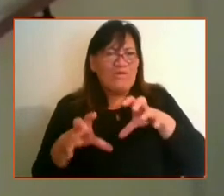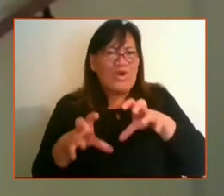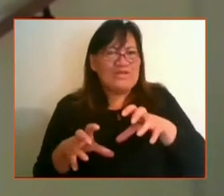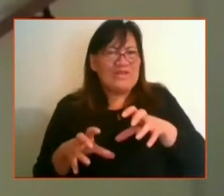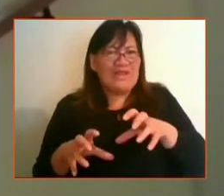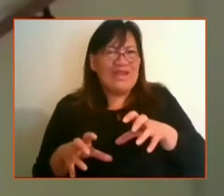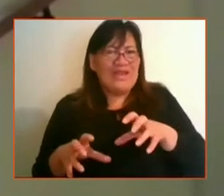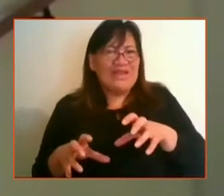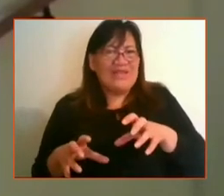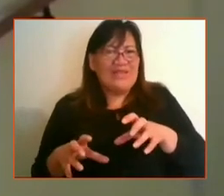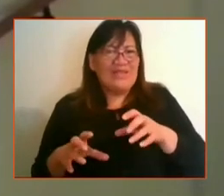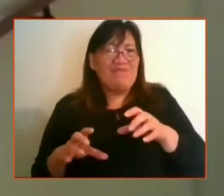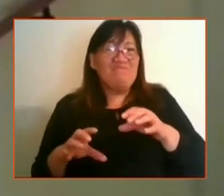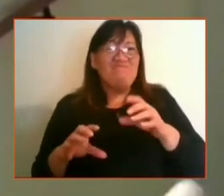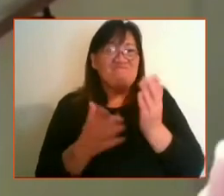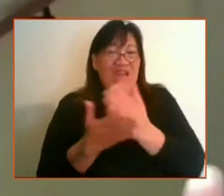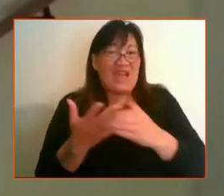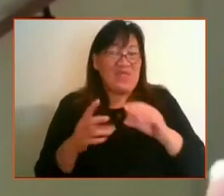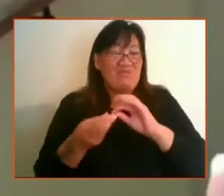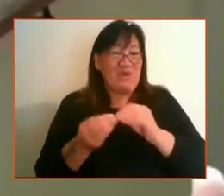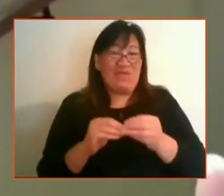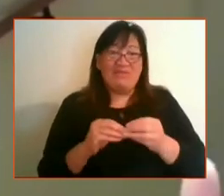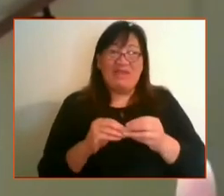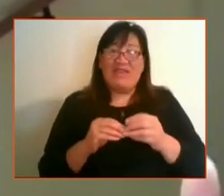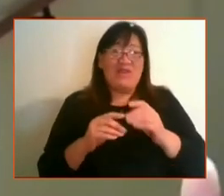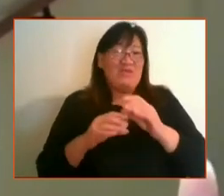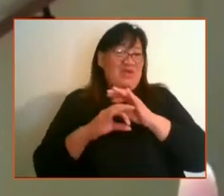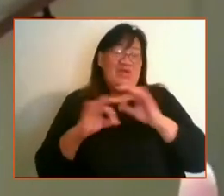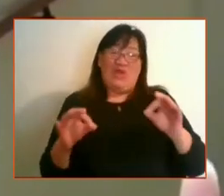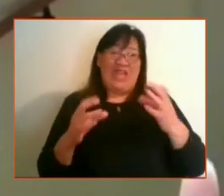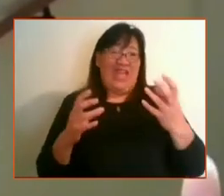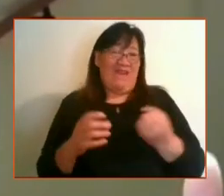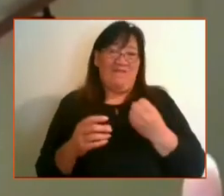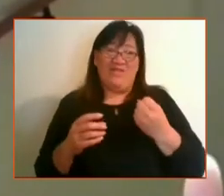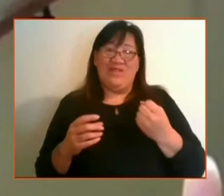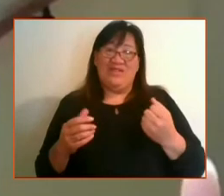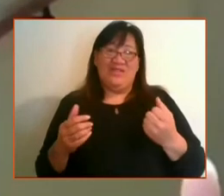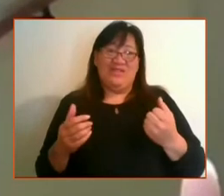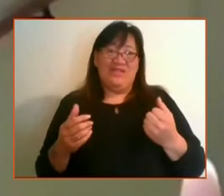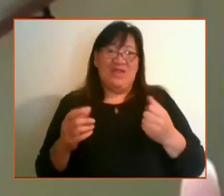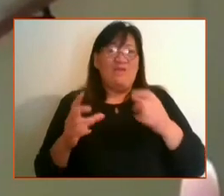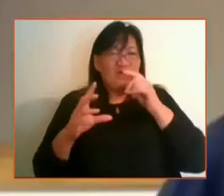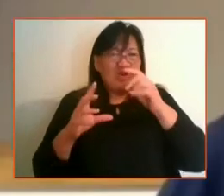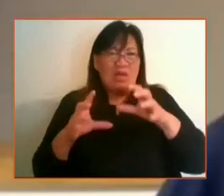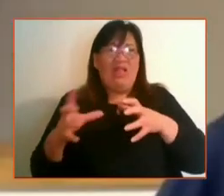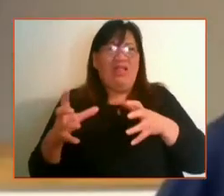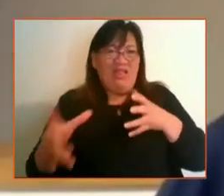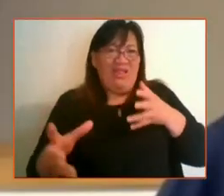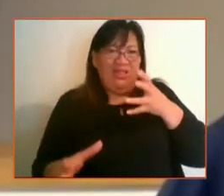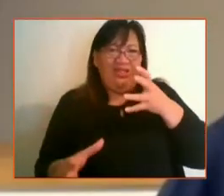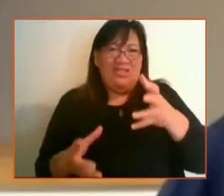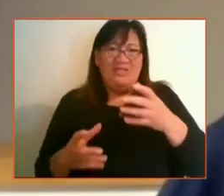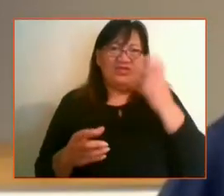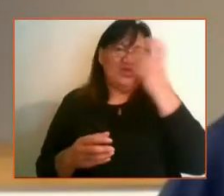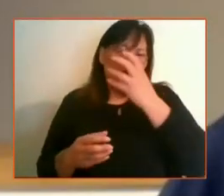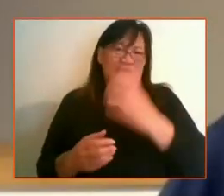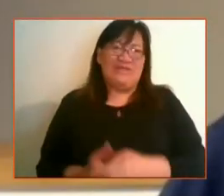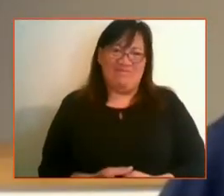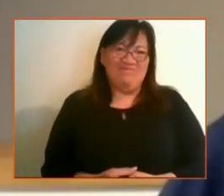Possibly part of the problem is that we haven't got a great... we're getting a bit of disturbance in our... To give you further...